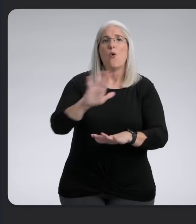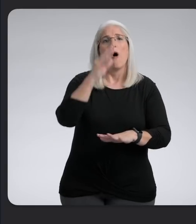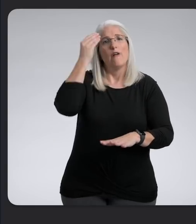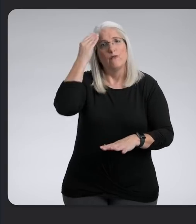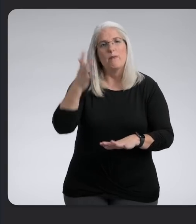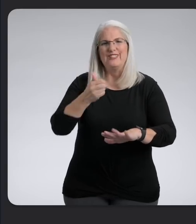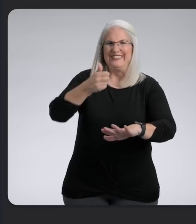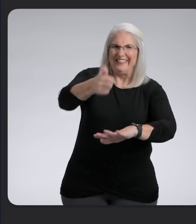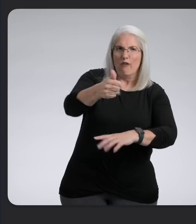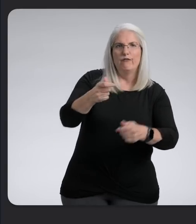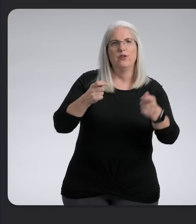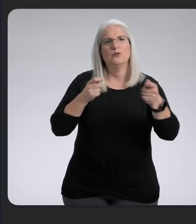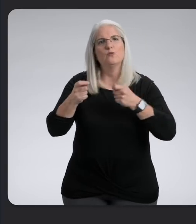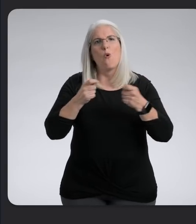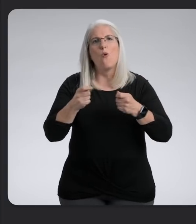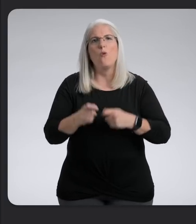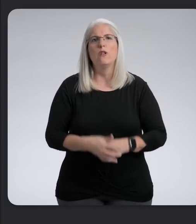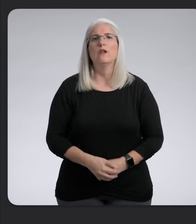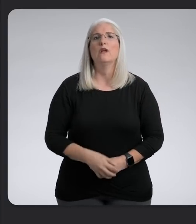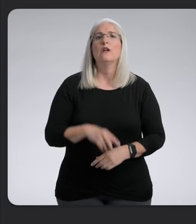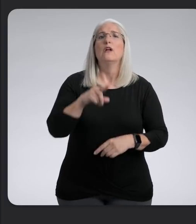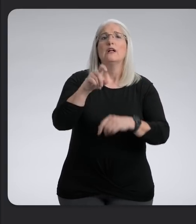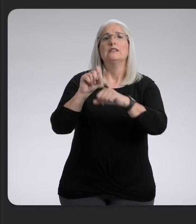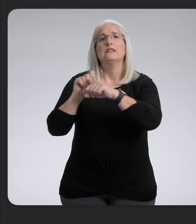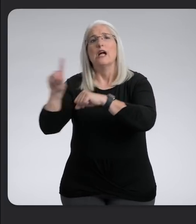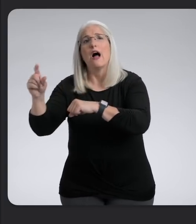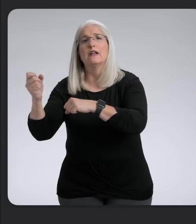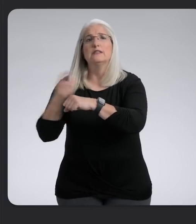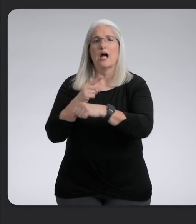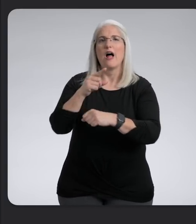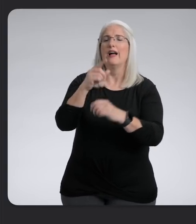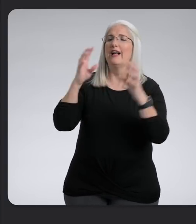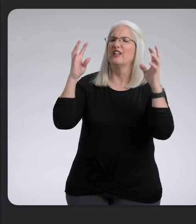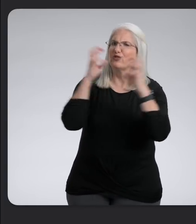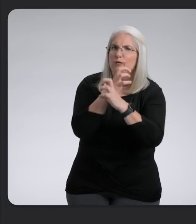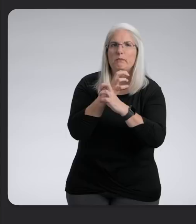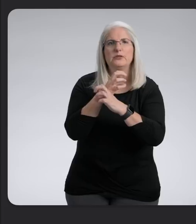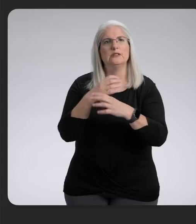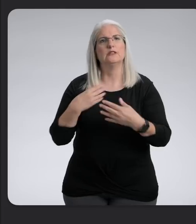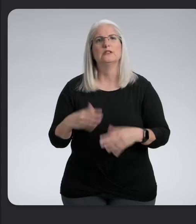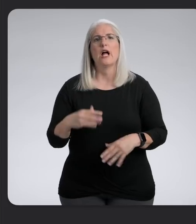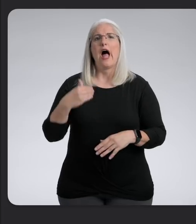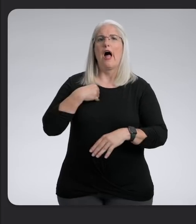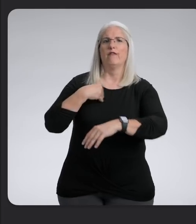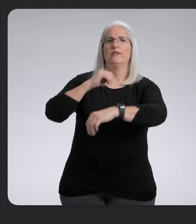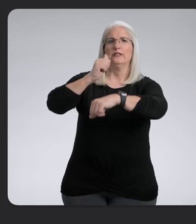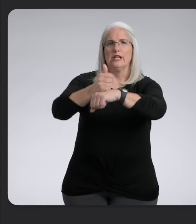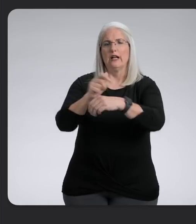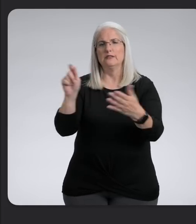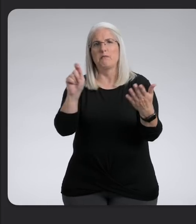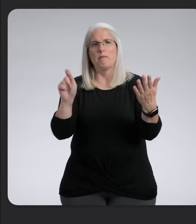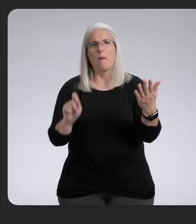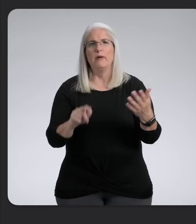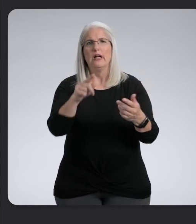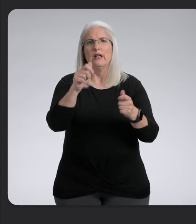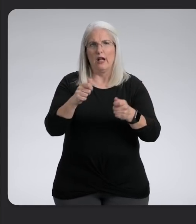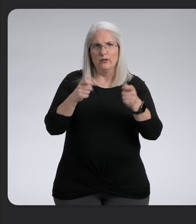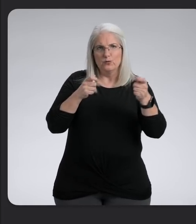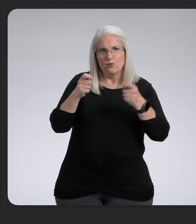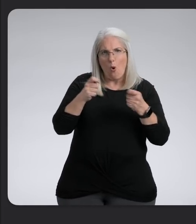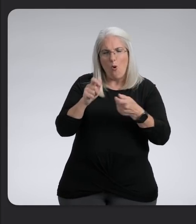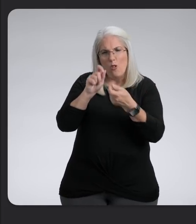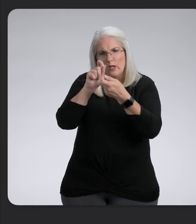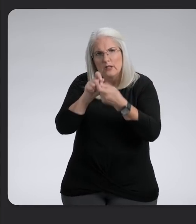is encrypted in transit and at rest. The permissions built into the sharing experience give you granular control over which types of data